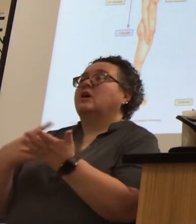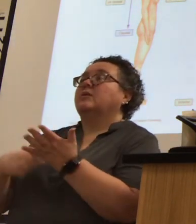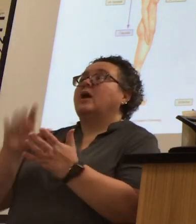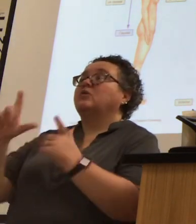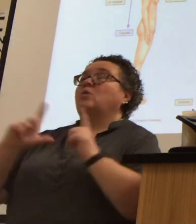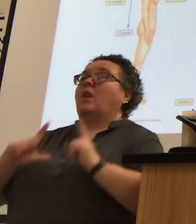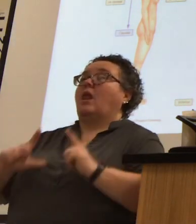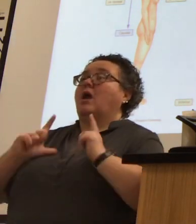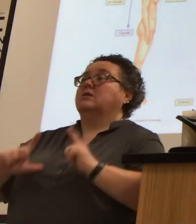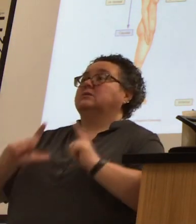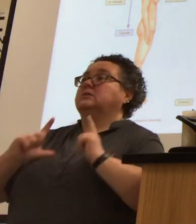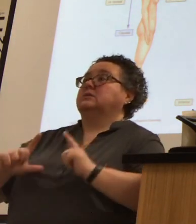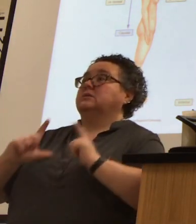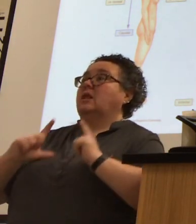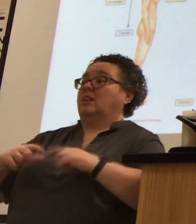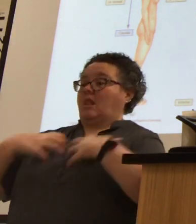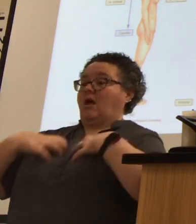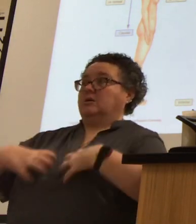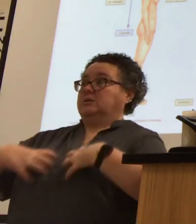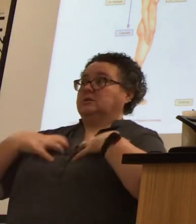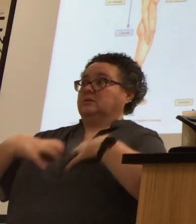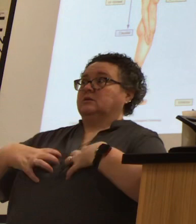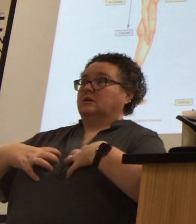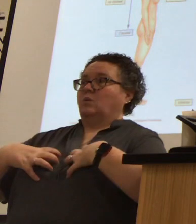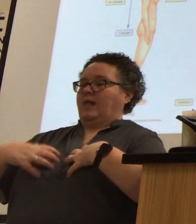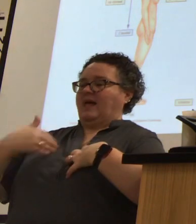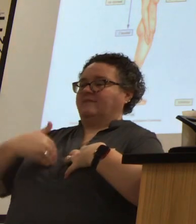Medial, closer to midline.